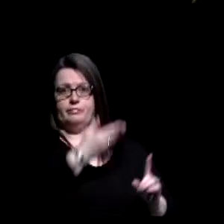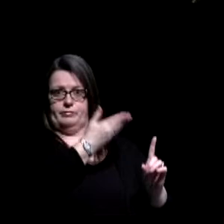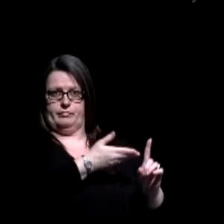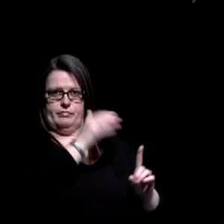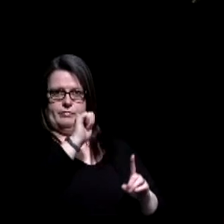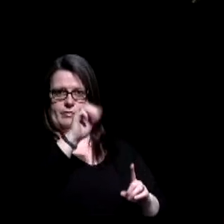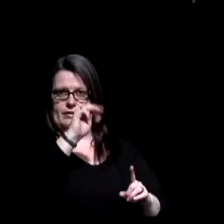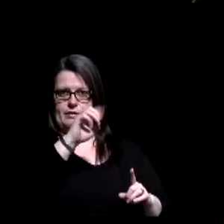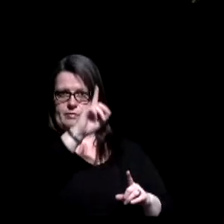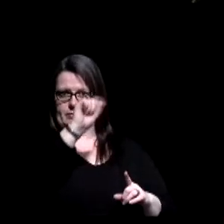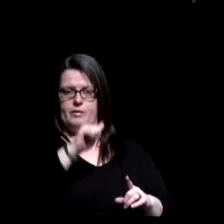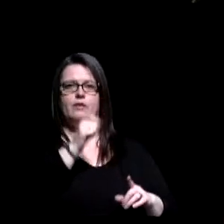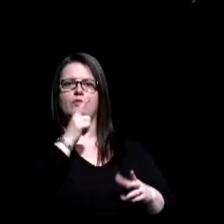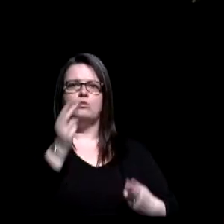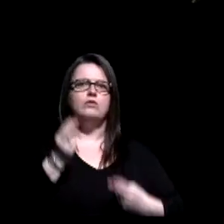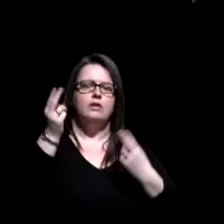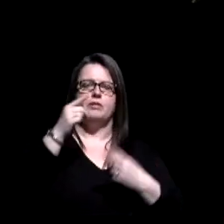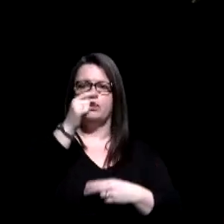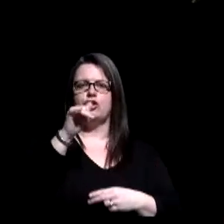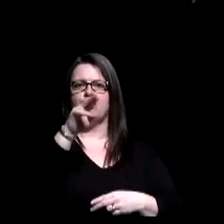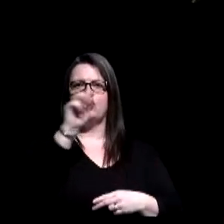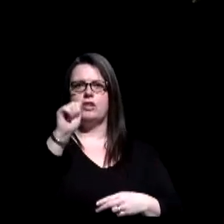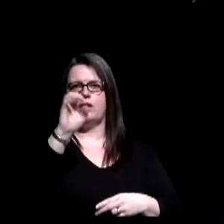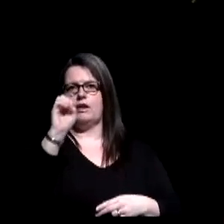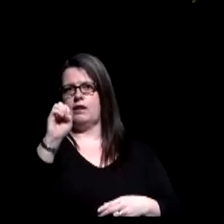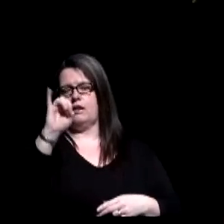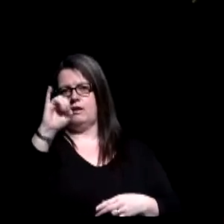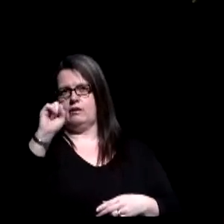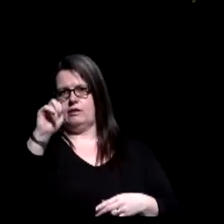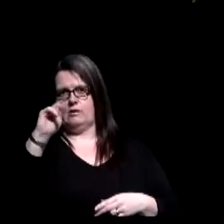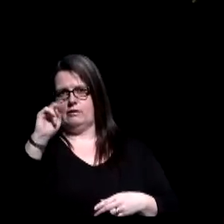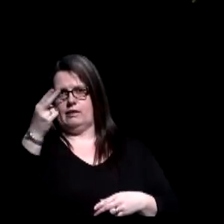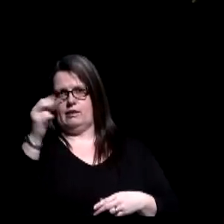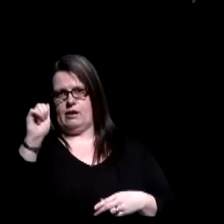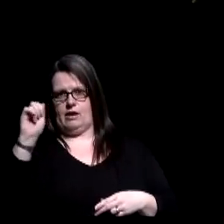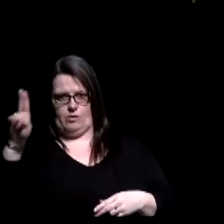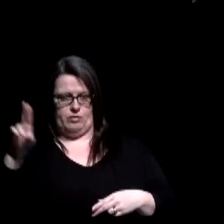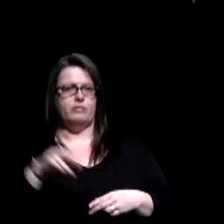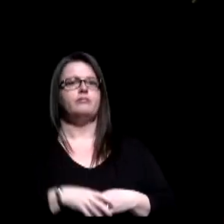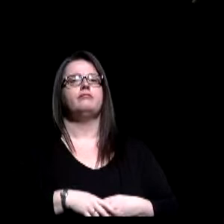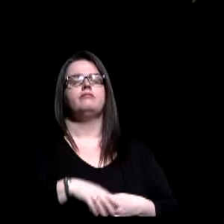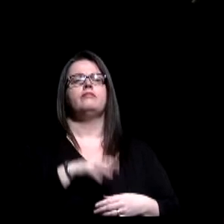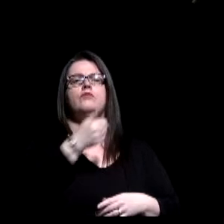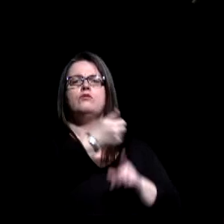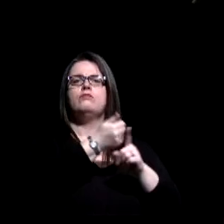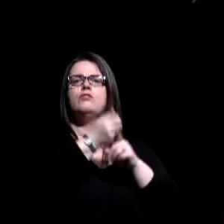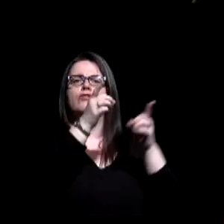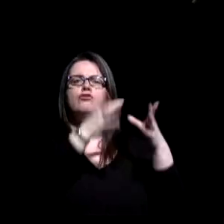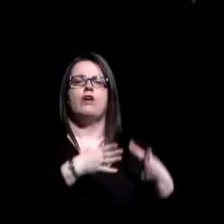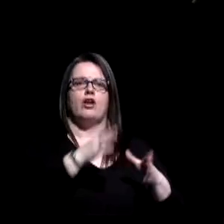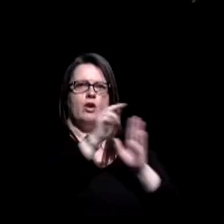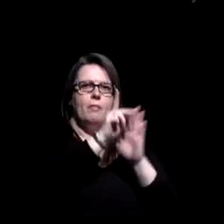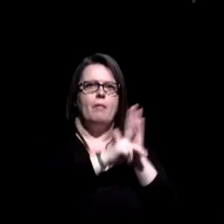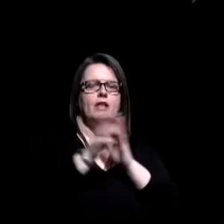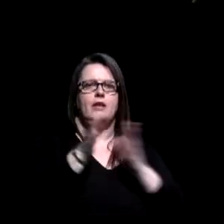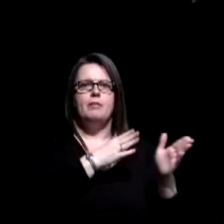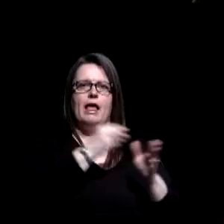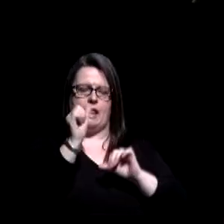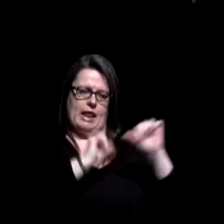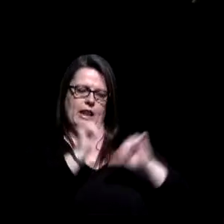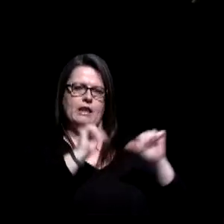Amanda was nominated by Gina Eisenhower. Amanda Garland is the Director of Policy, Planning, and Analytics with Treasury